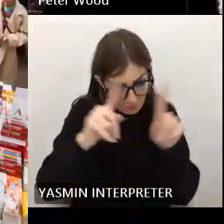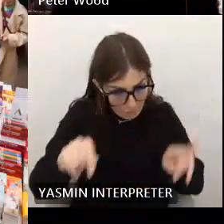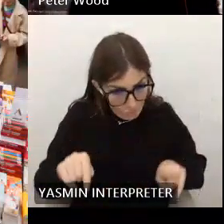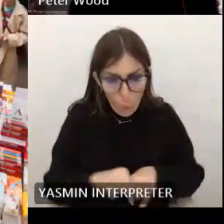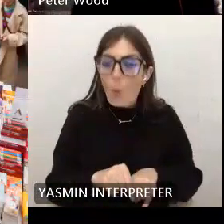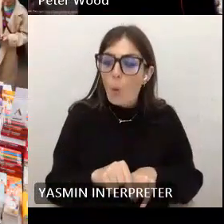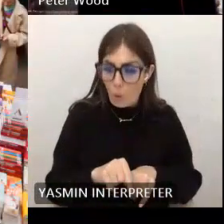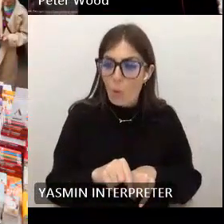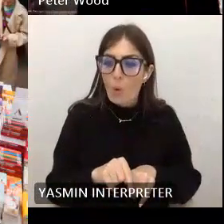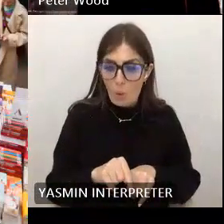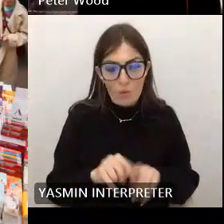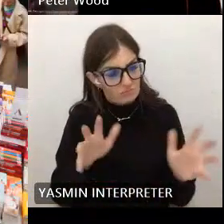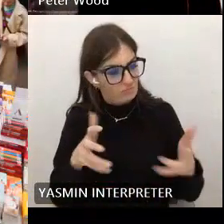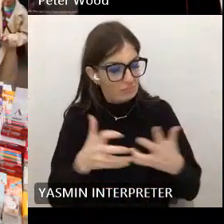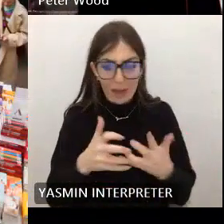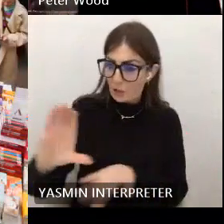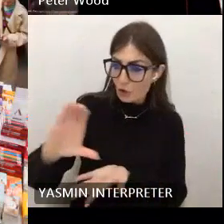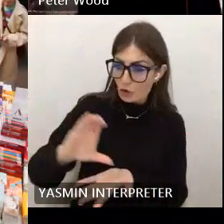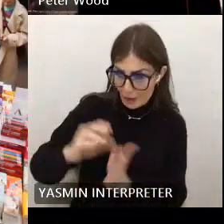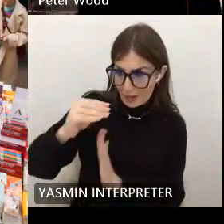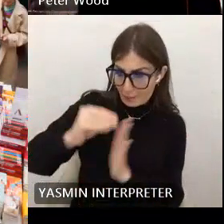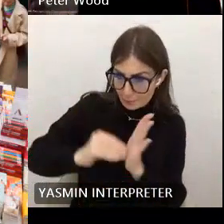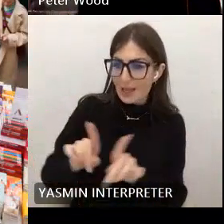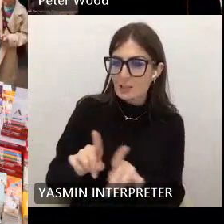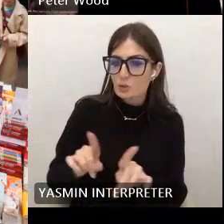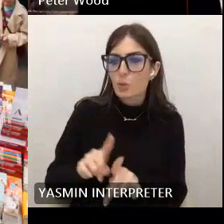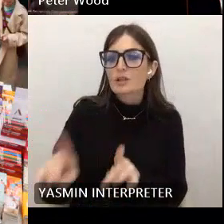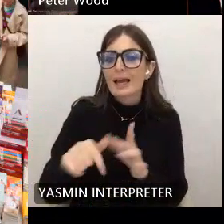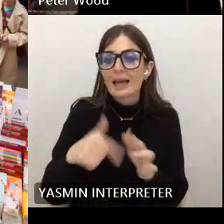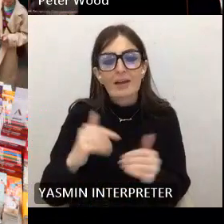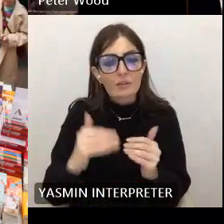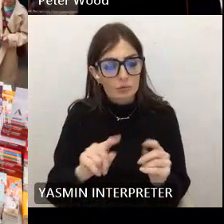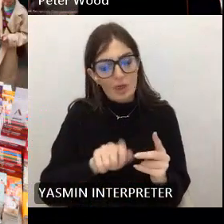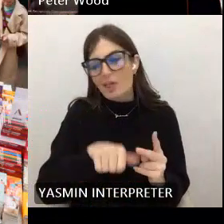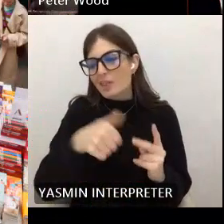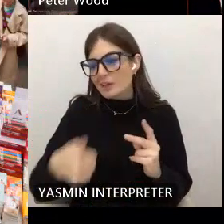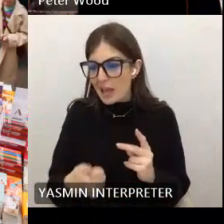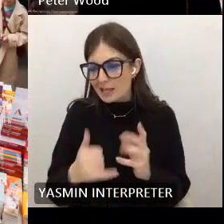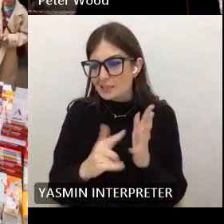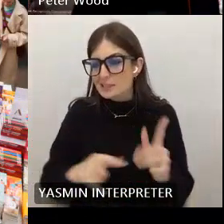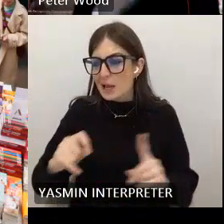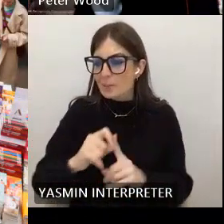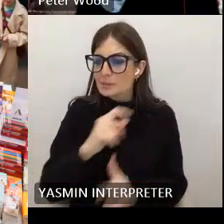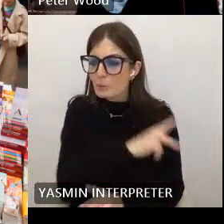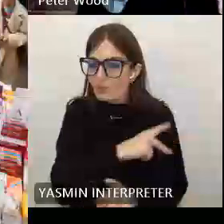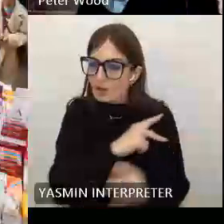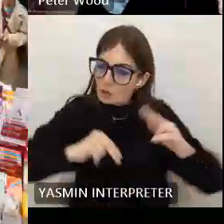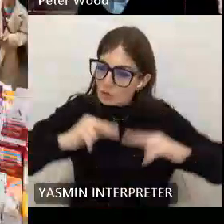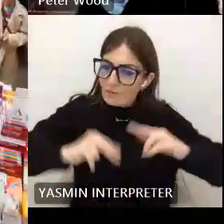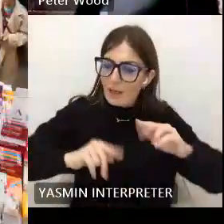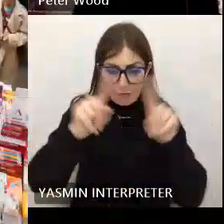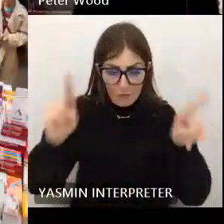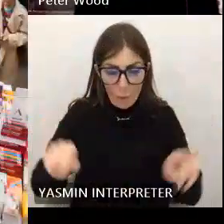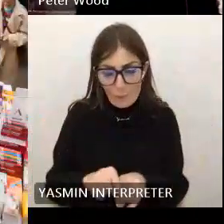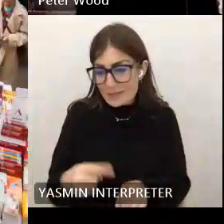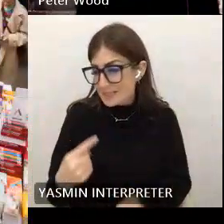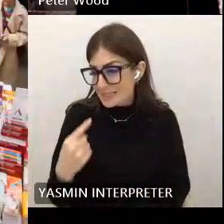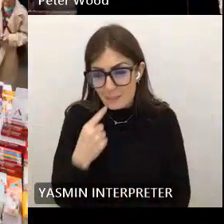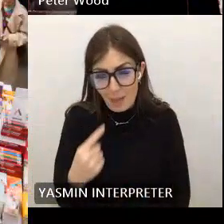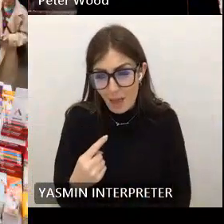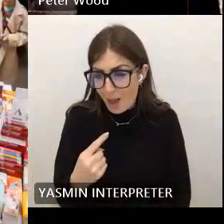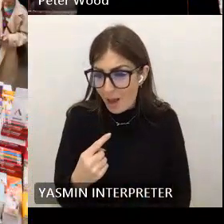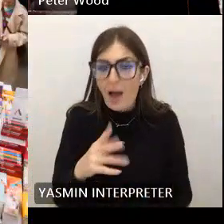to the grant amounts. So if you're applying for the Next Steps professional development, the forms are much simpler than if